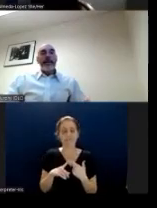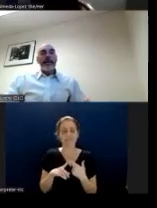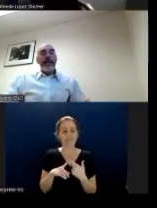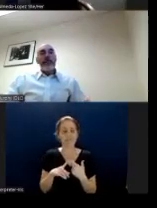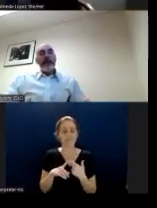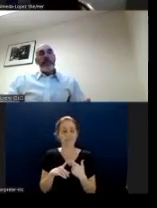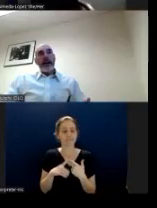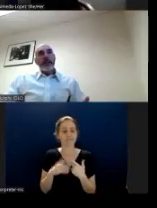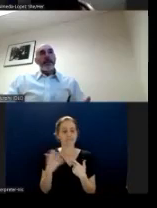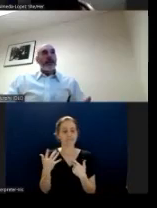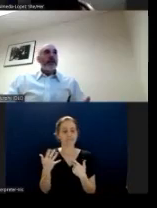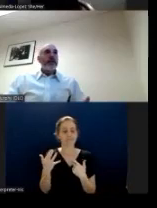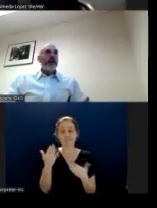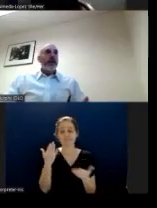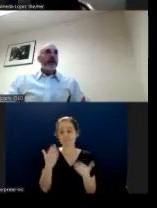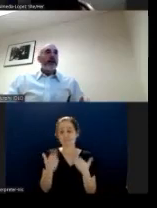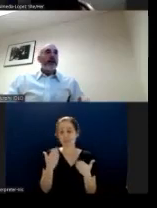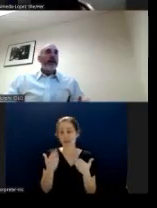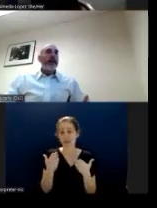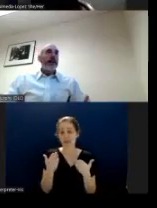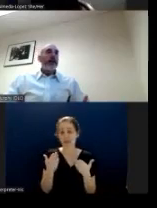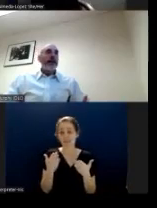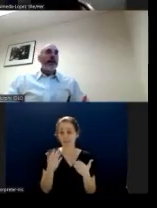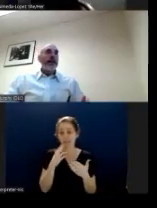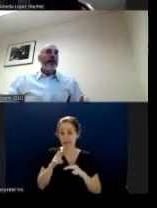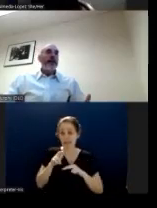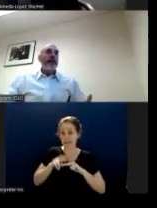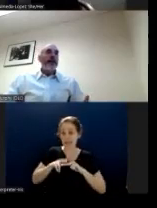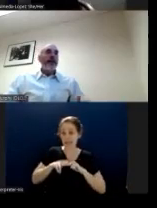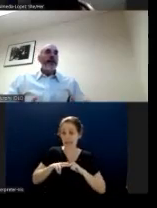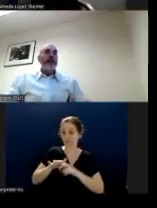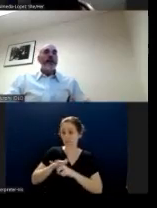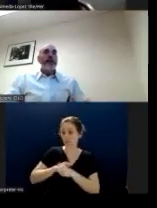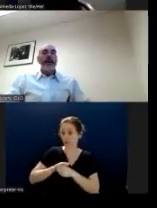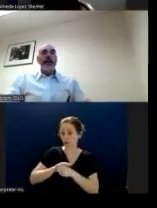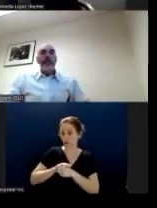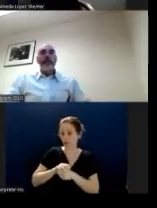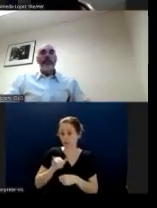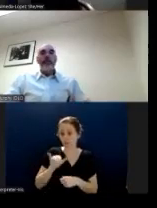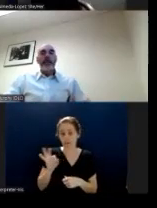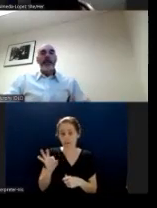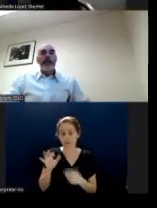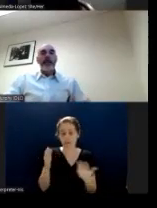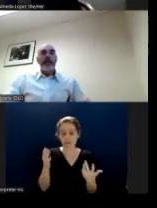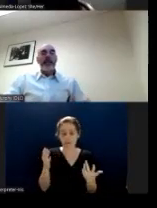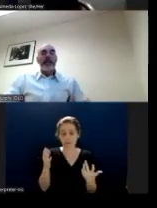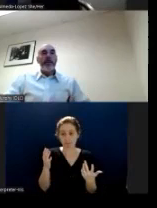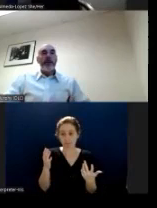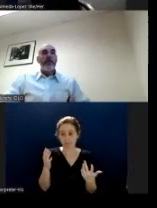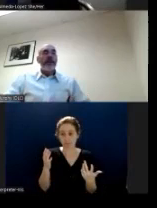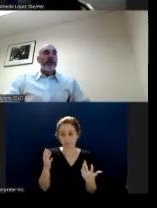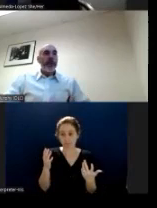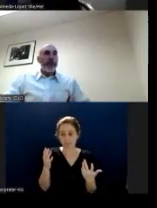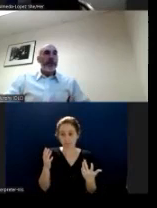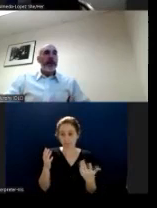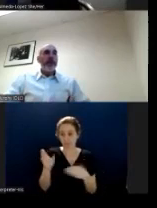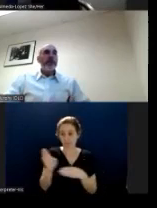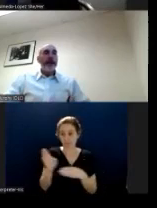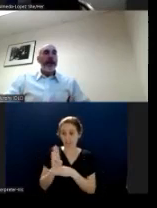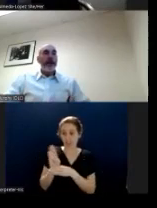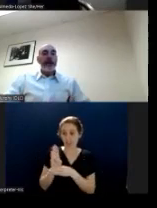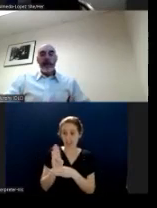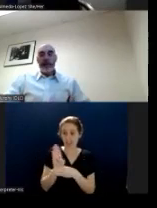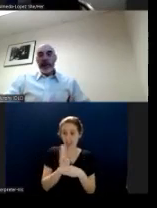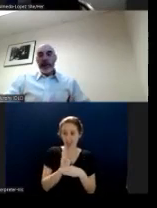and possibly also a seating area if they're if it's a busy polling